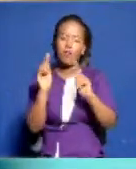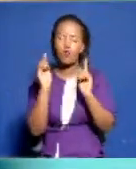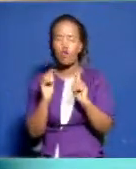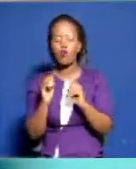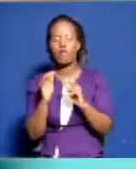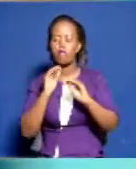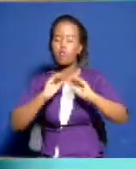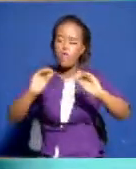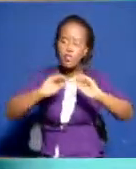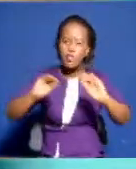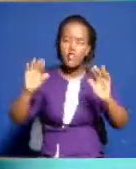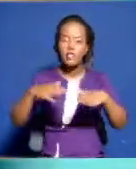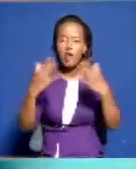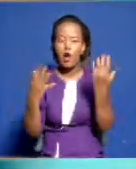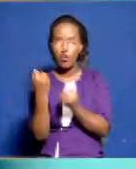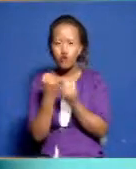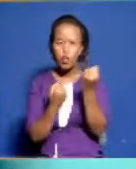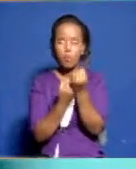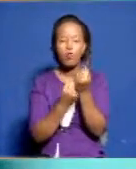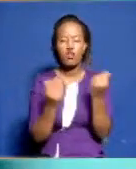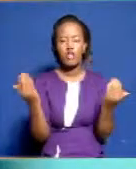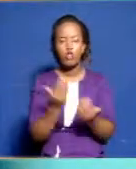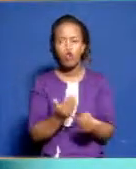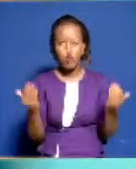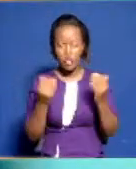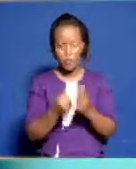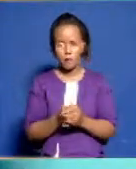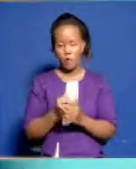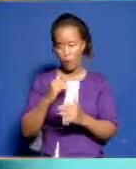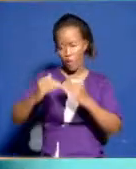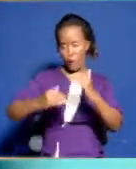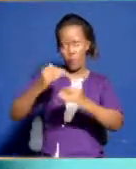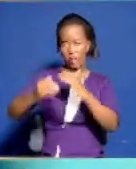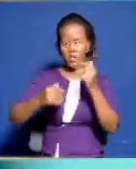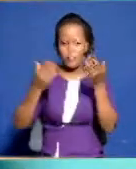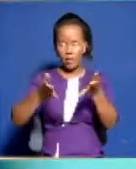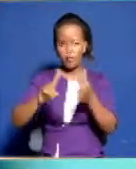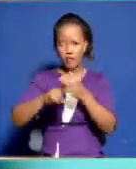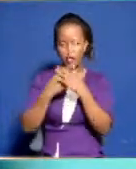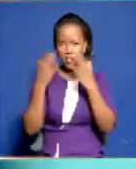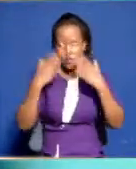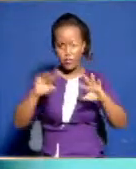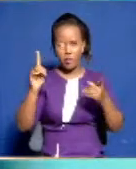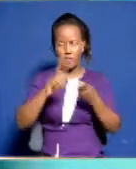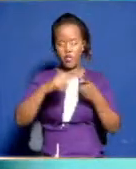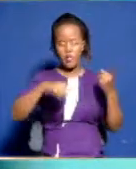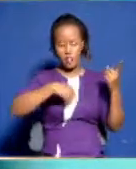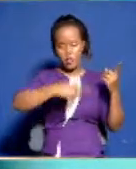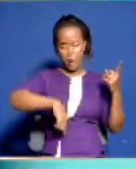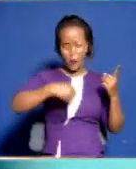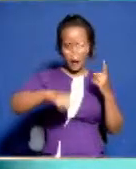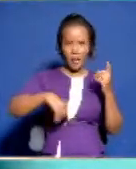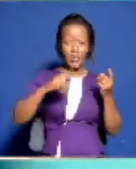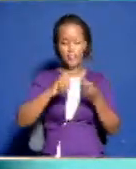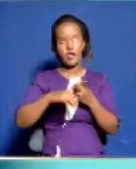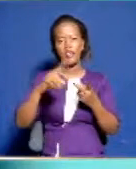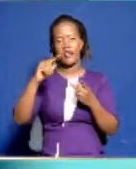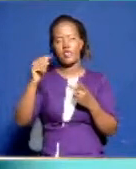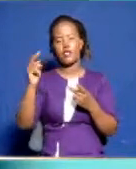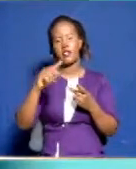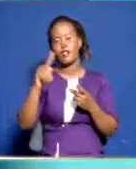children during the integration process. The process has already kicked off in Malindi, Magarini, and Ganze